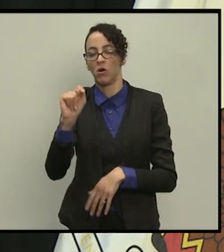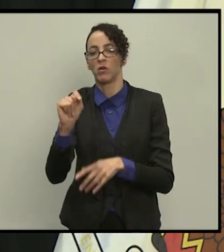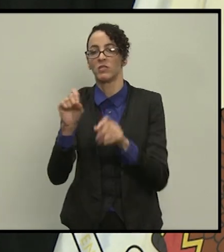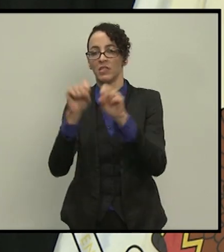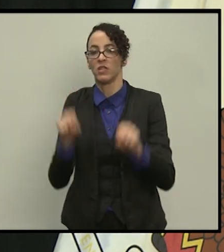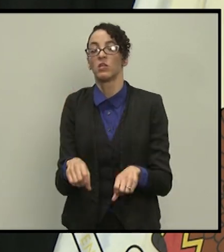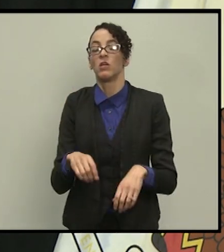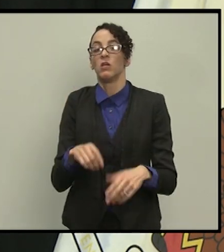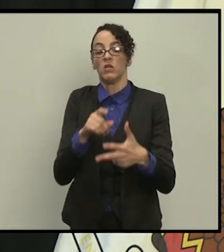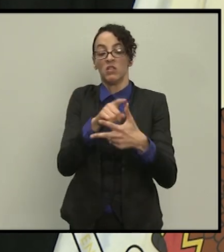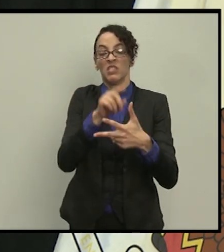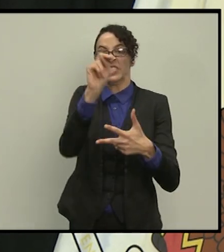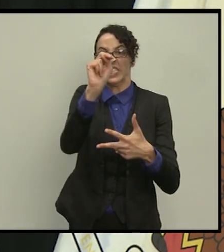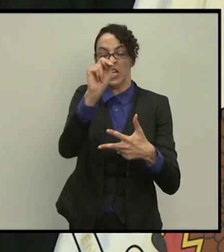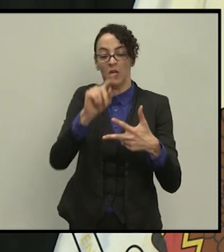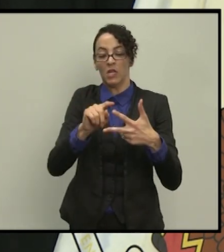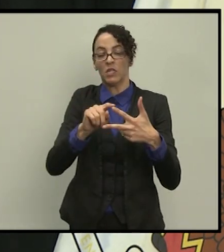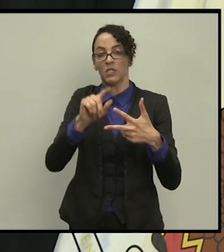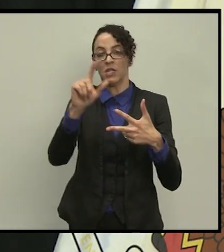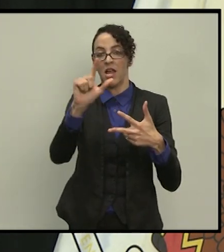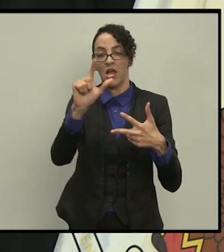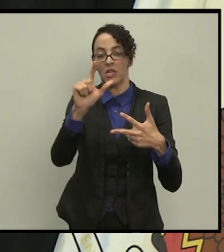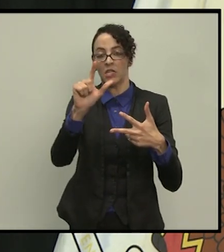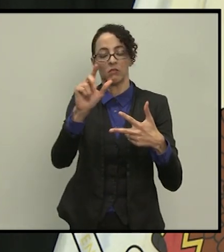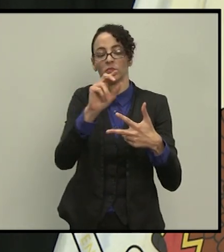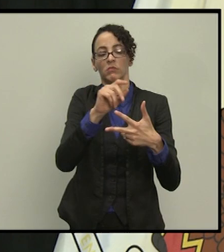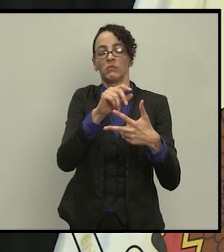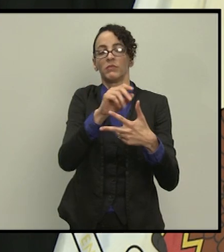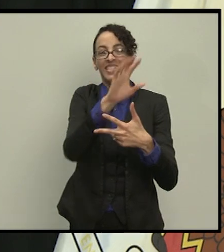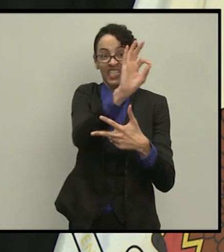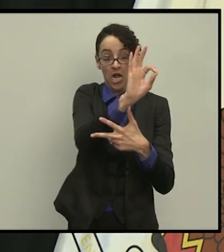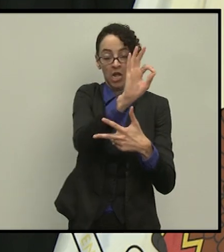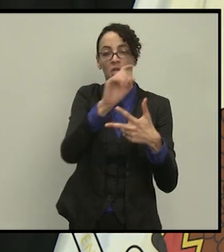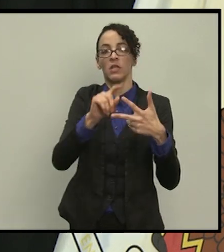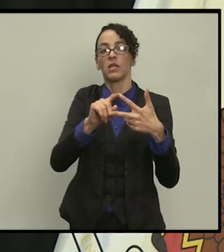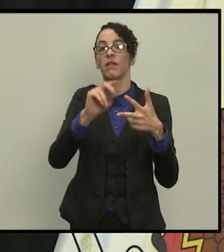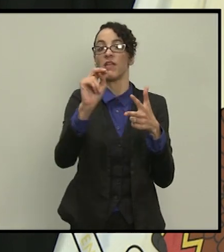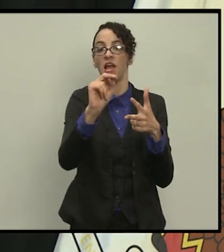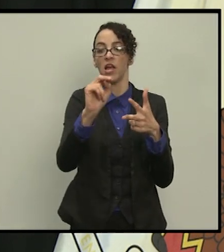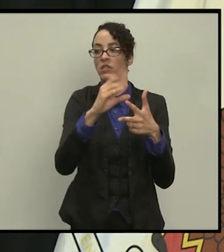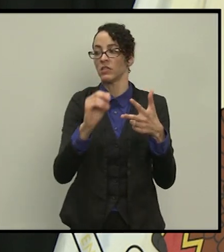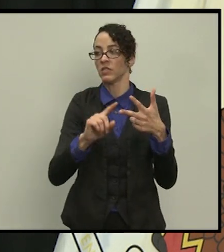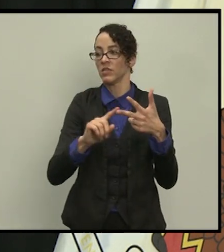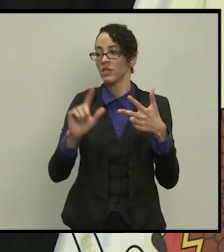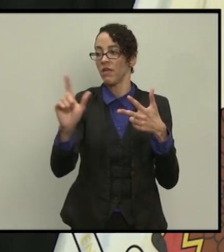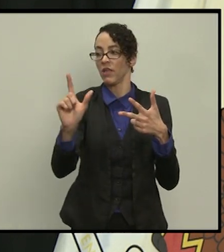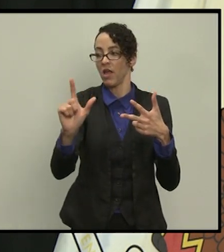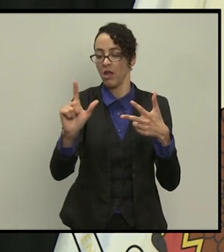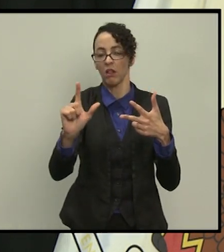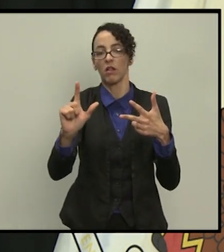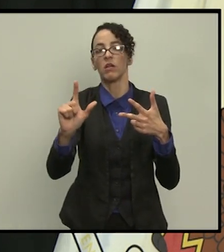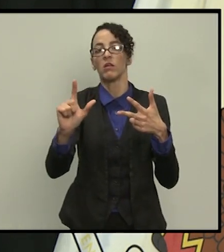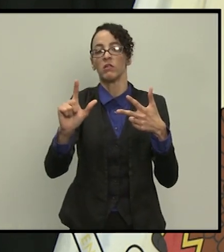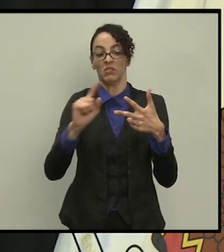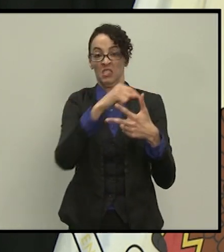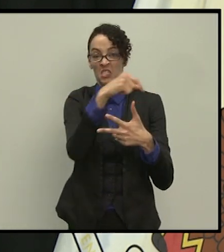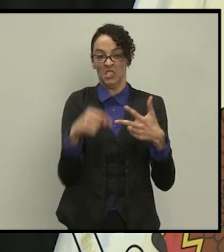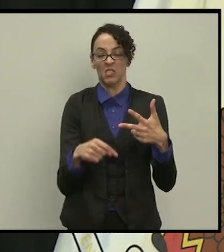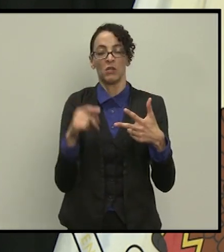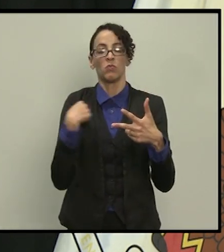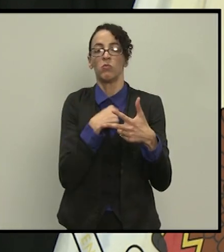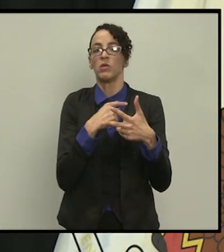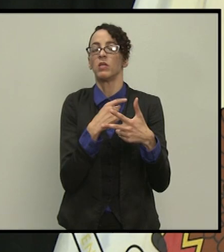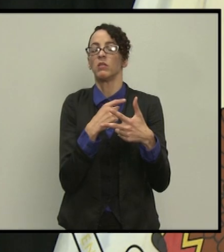L based upon the data that we've got about inadequate space for our passengers and excessive crowding.